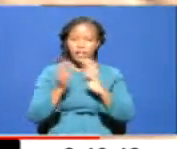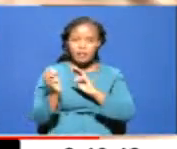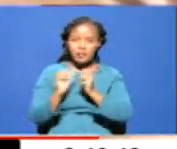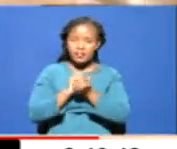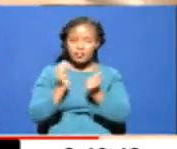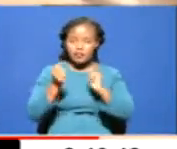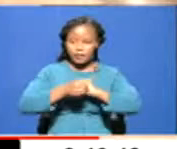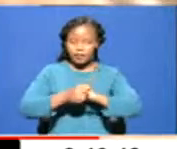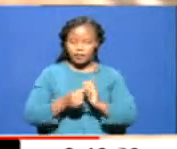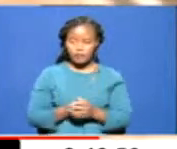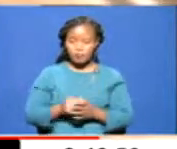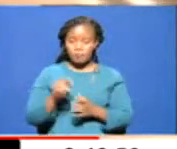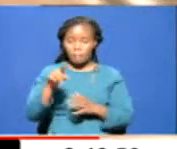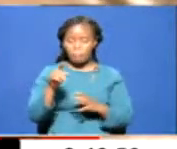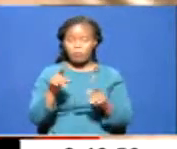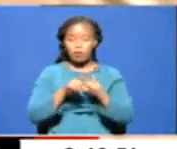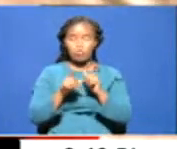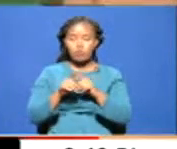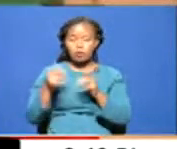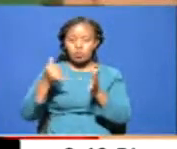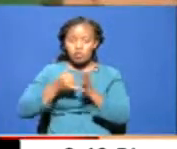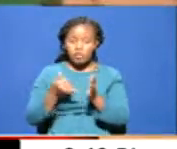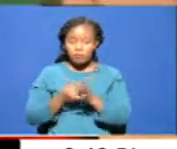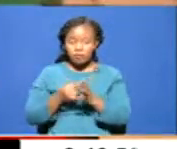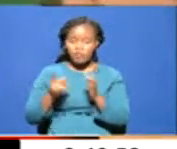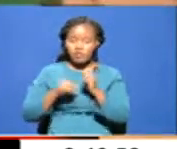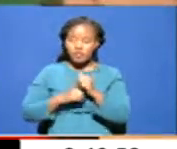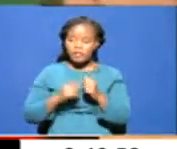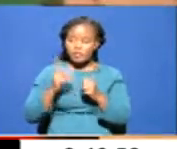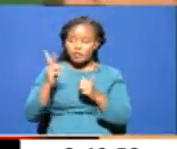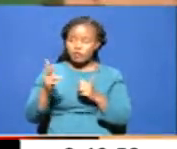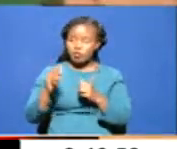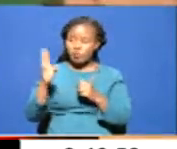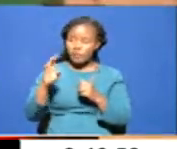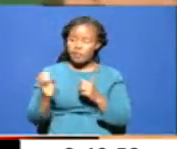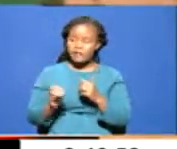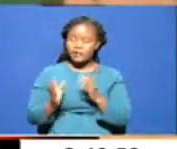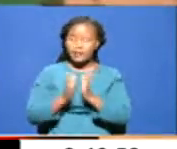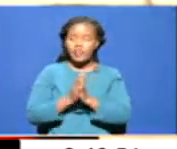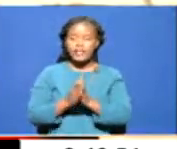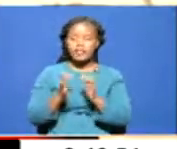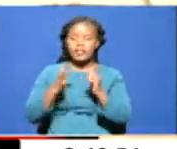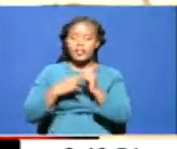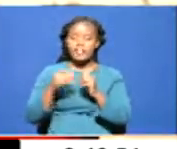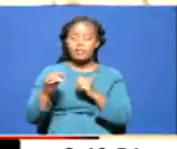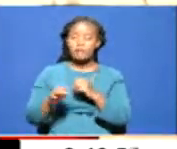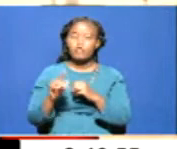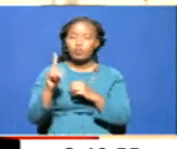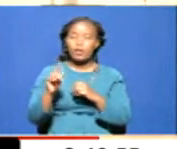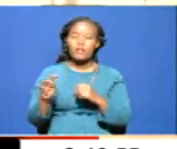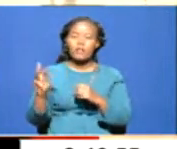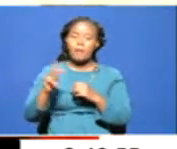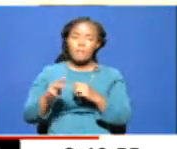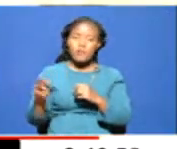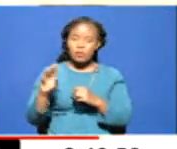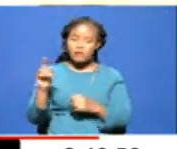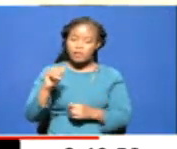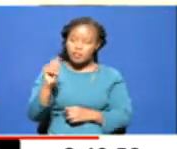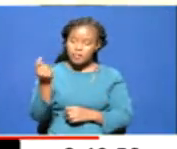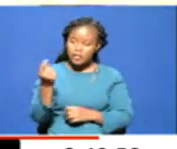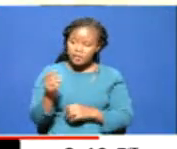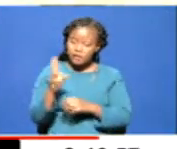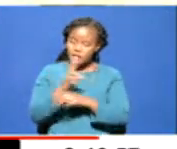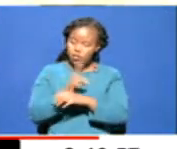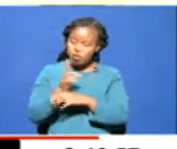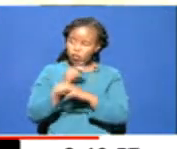corresponds to 64.7%, equivalent to 8.1 million households in Kenya using wood as their